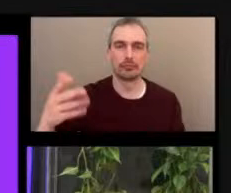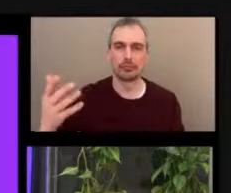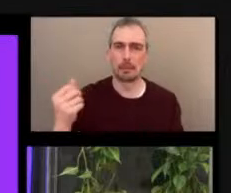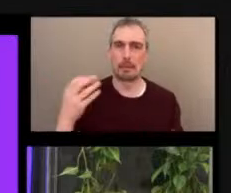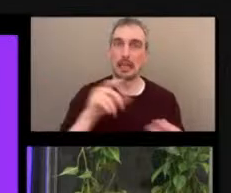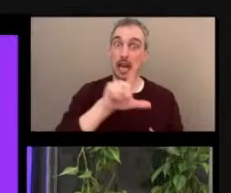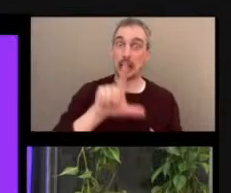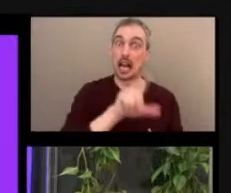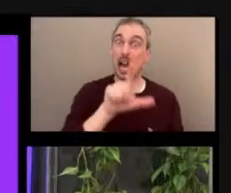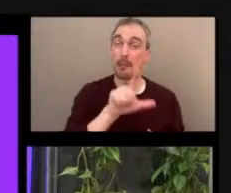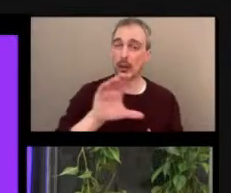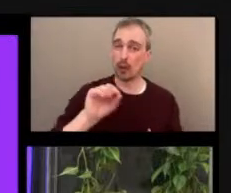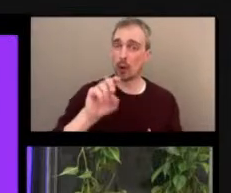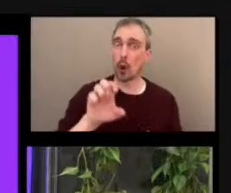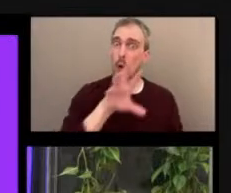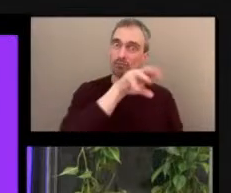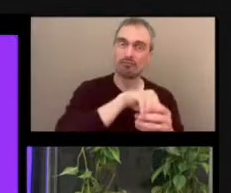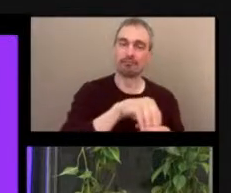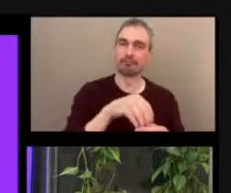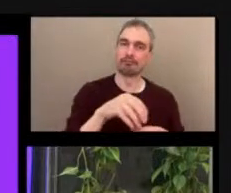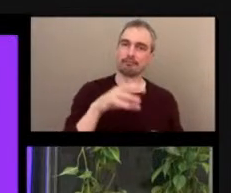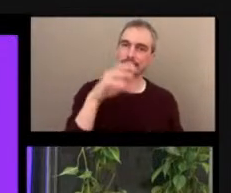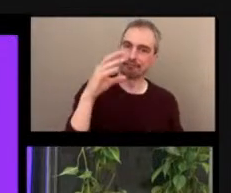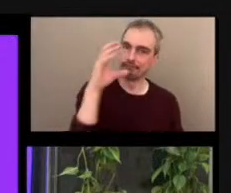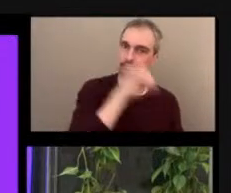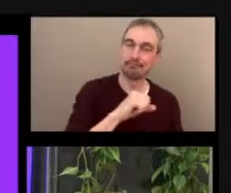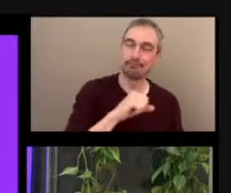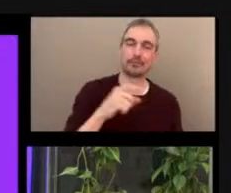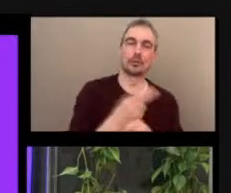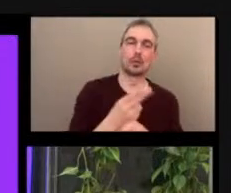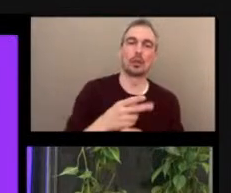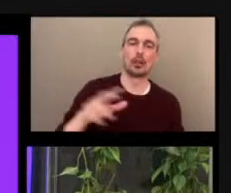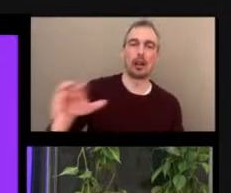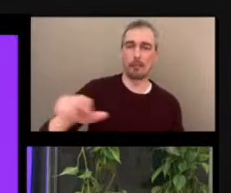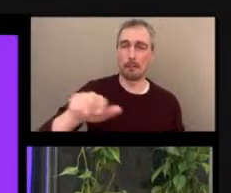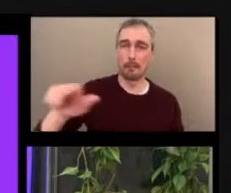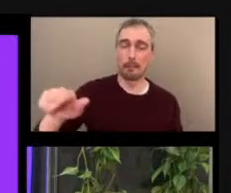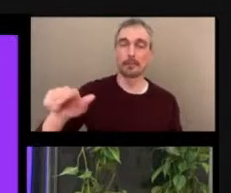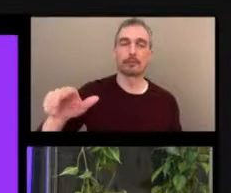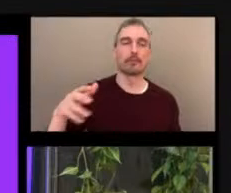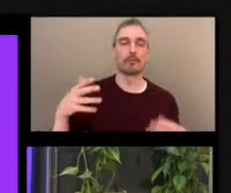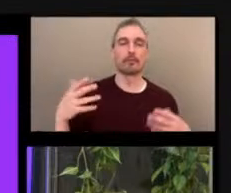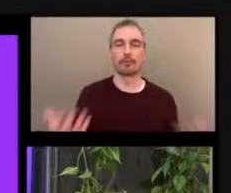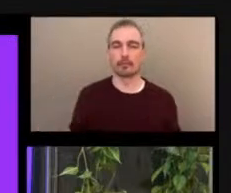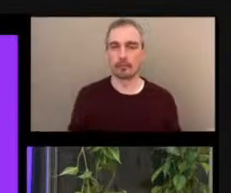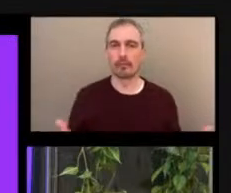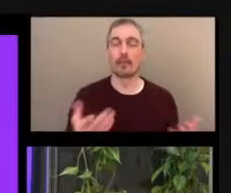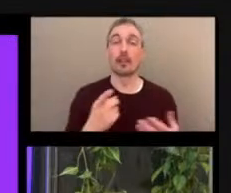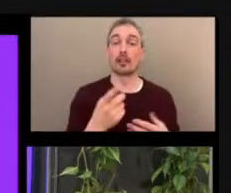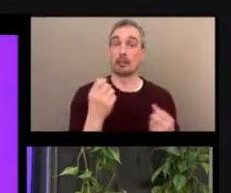but that's not the same as like faithfully emulating user input. So that's just a couple of examples.